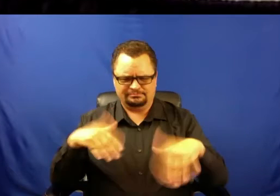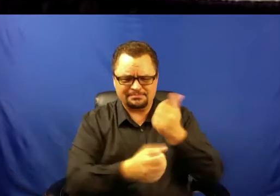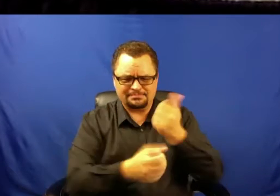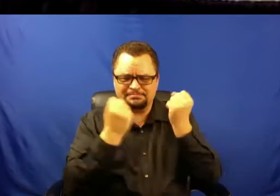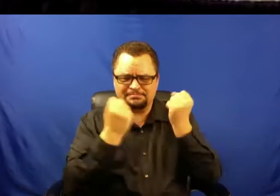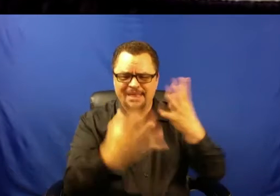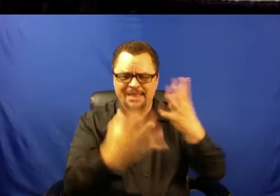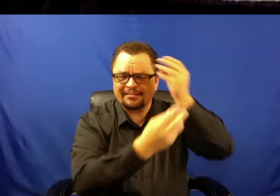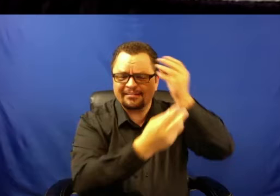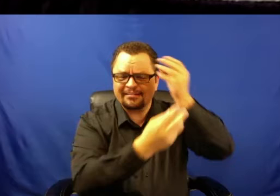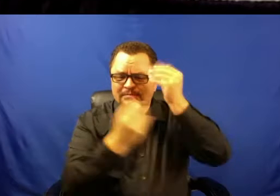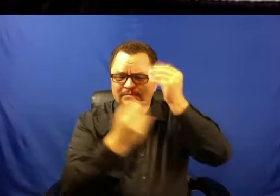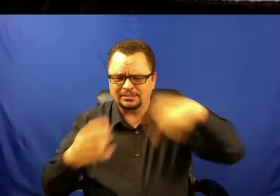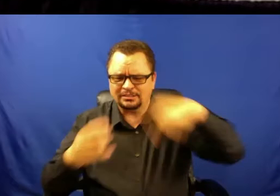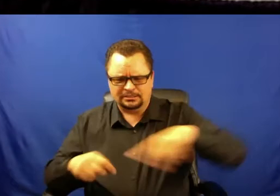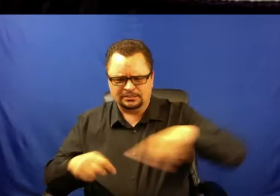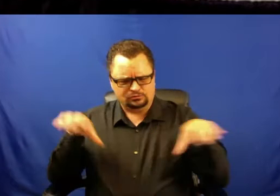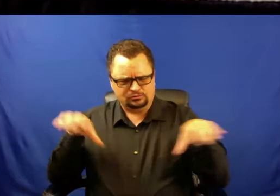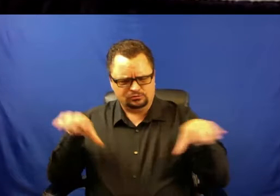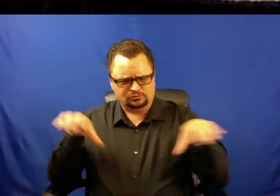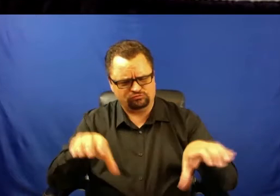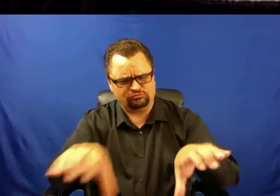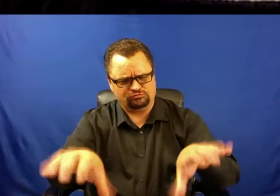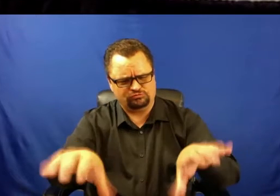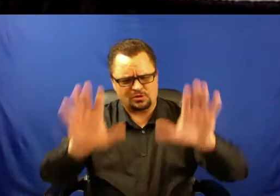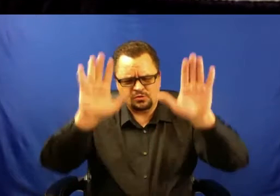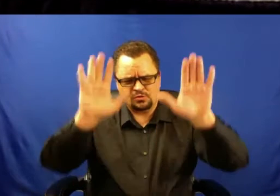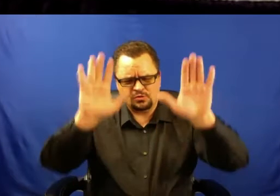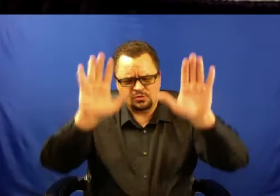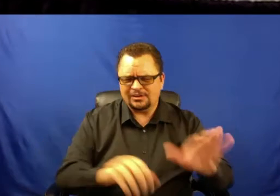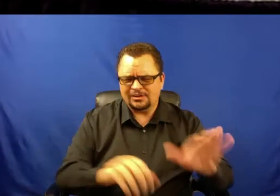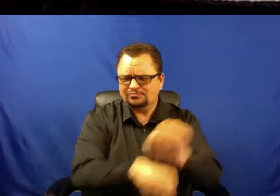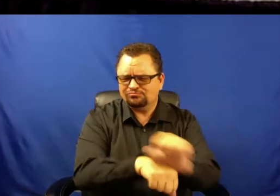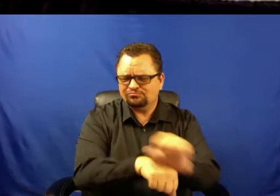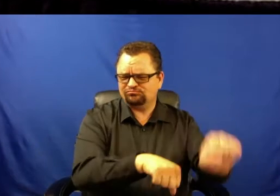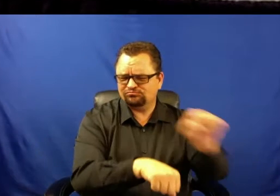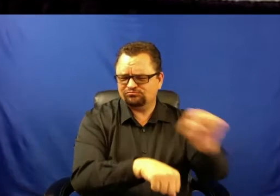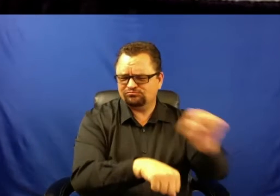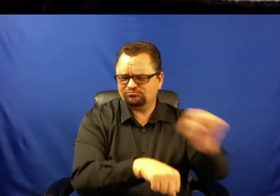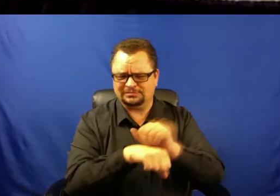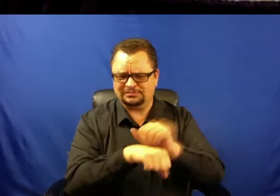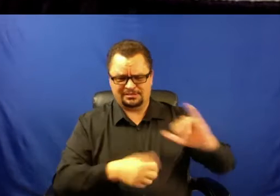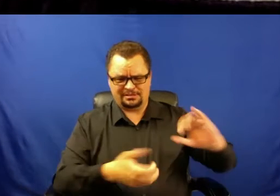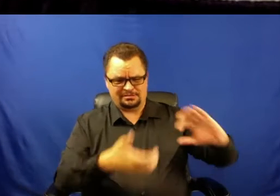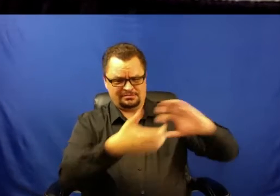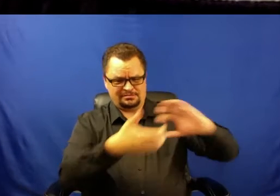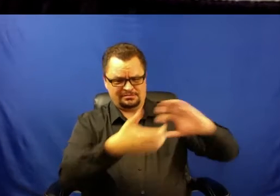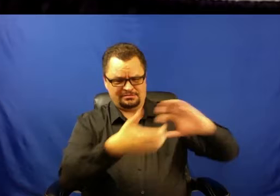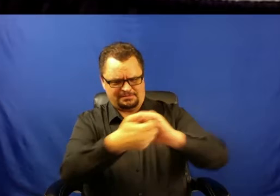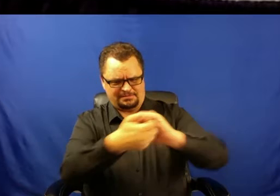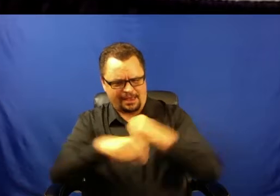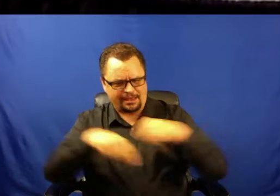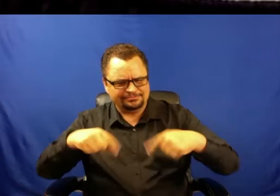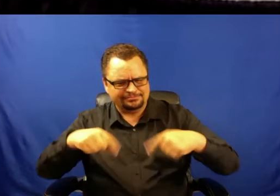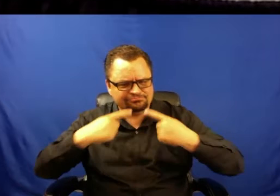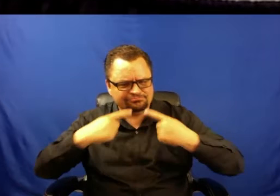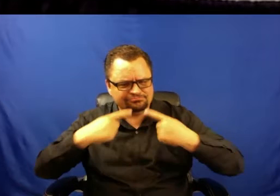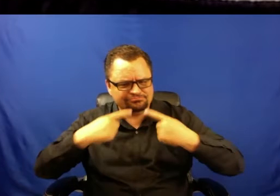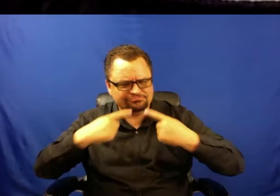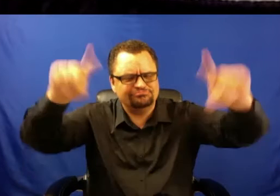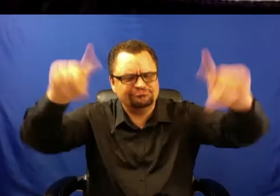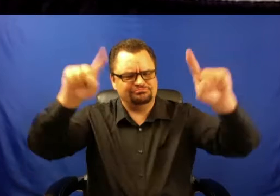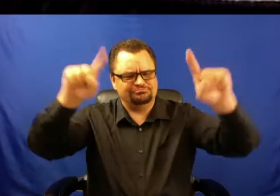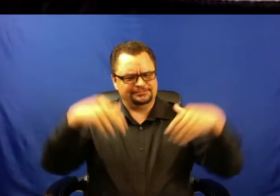partners who made Operation House Call a success, we have the Colorado Fire Department representatives here today, the